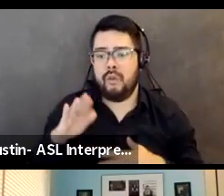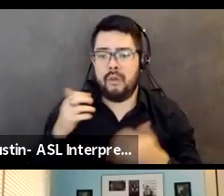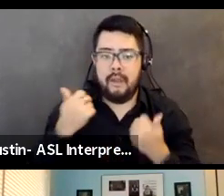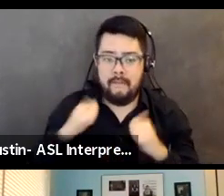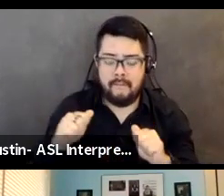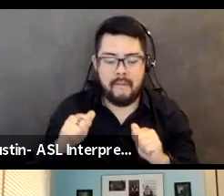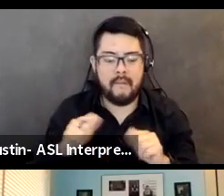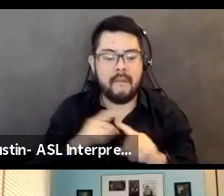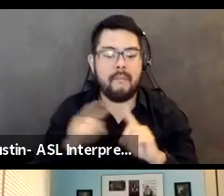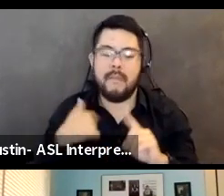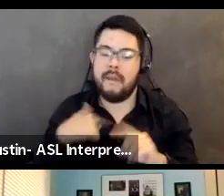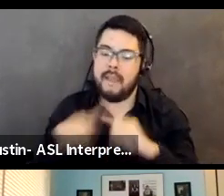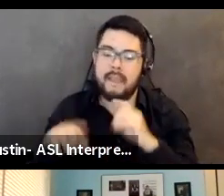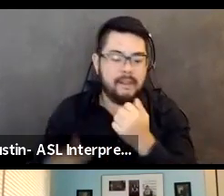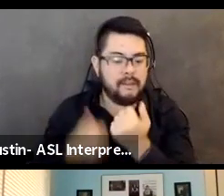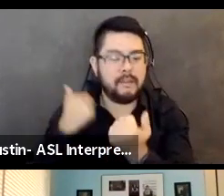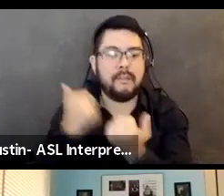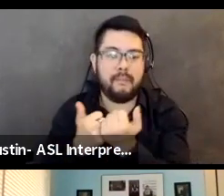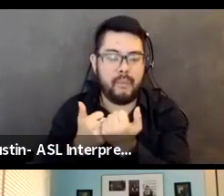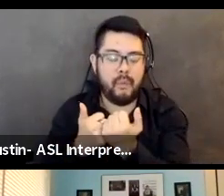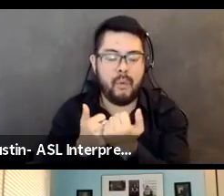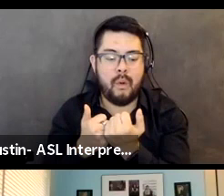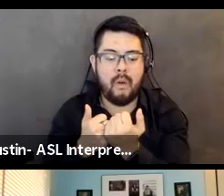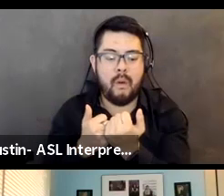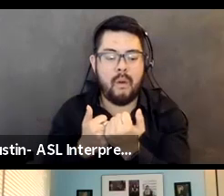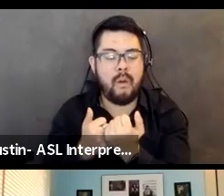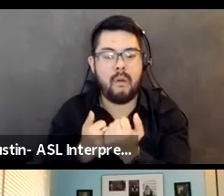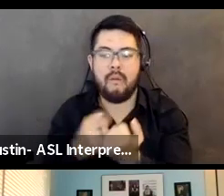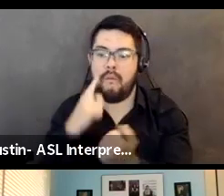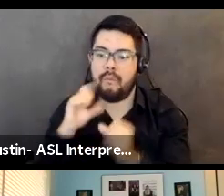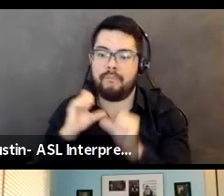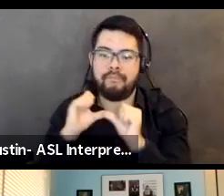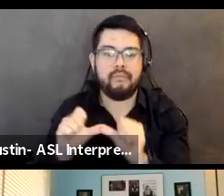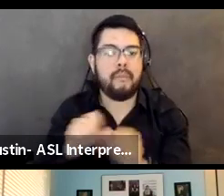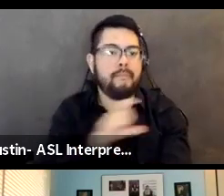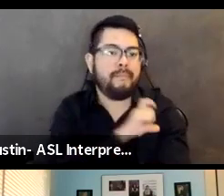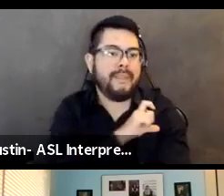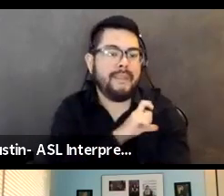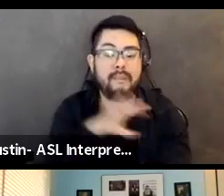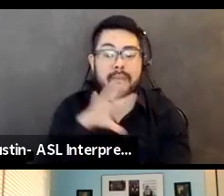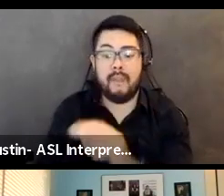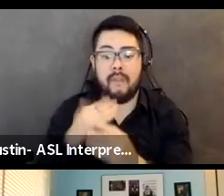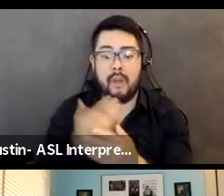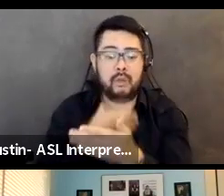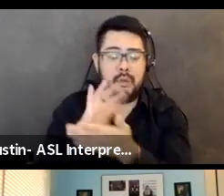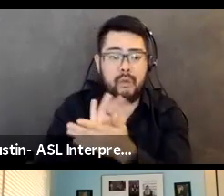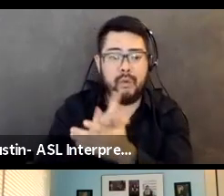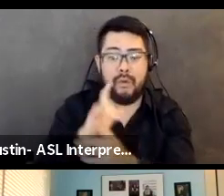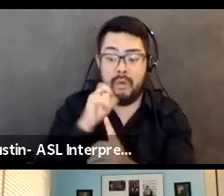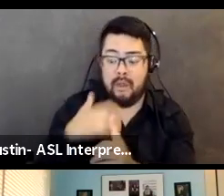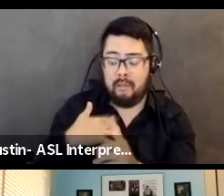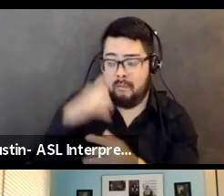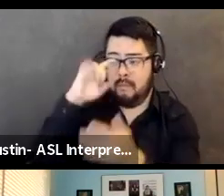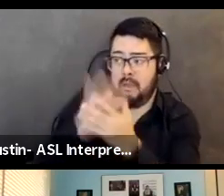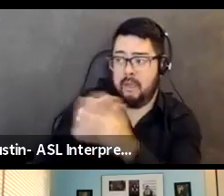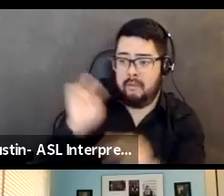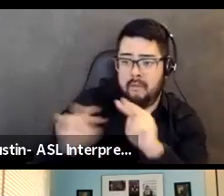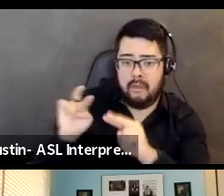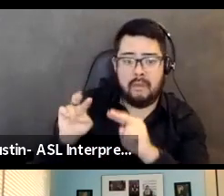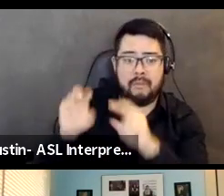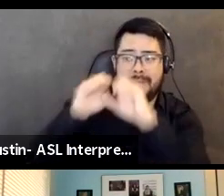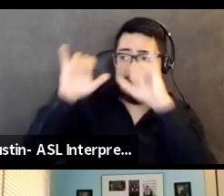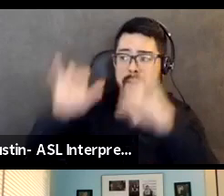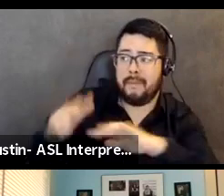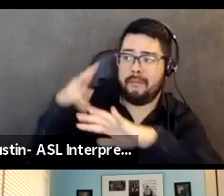i cannot vote for a measure that continues to keep armed police in our schools who in my view are systemically criminalizing our children and particularly